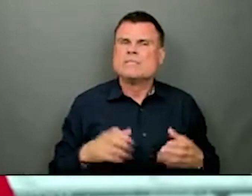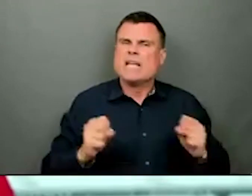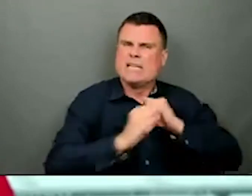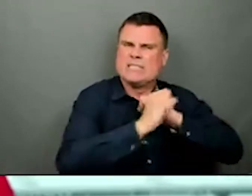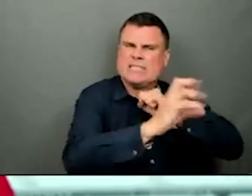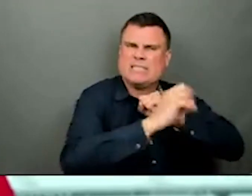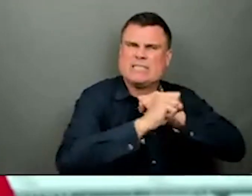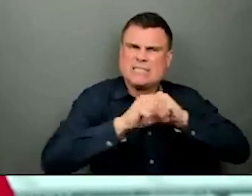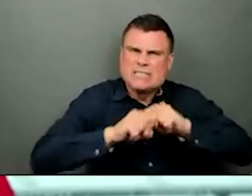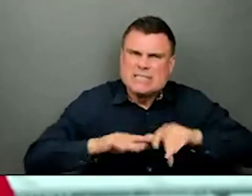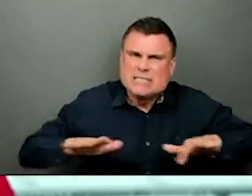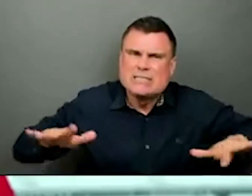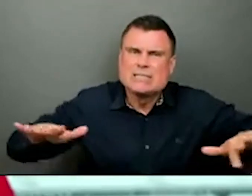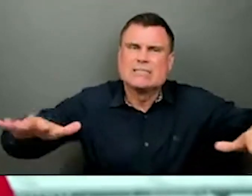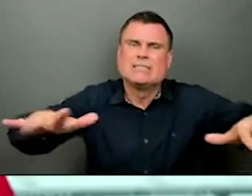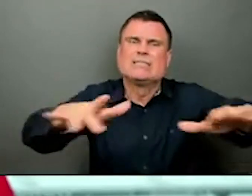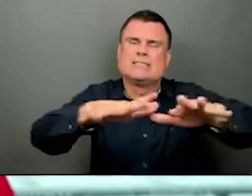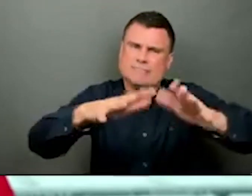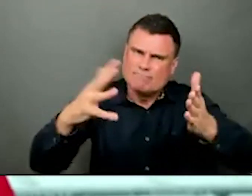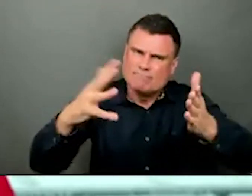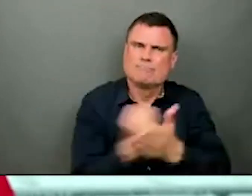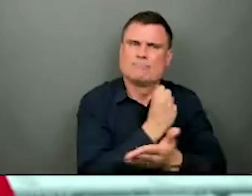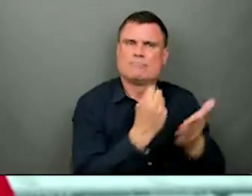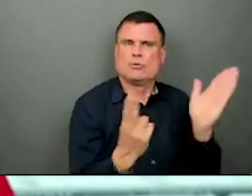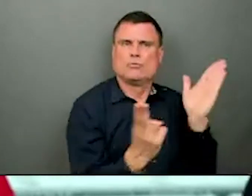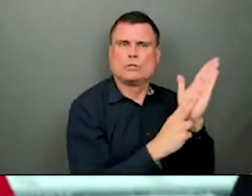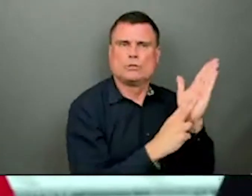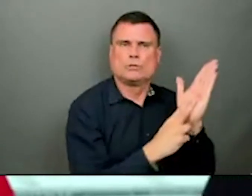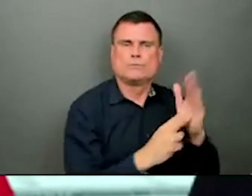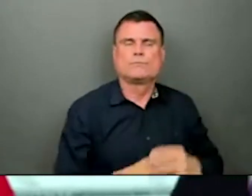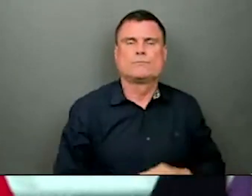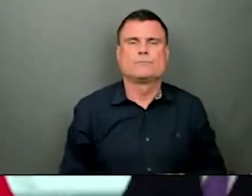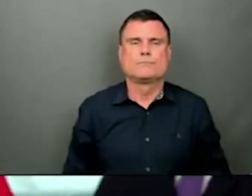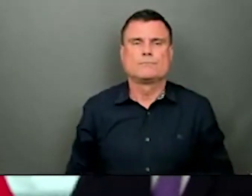ahead really quickly in the next few weeks.